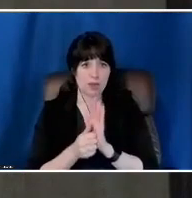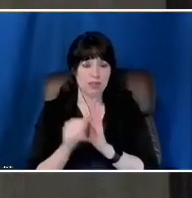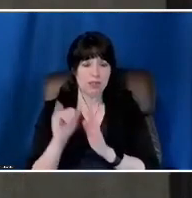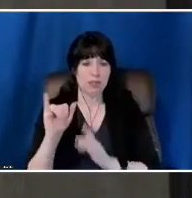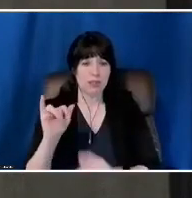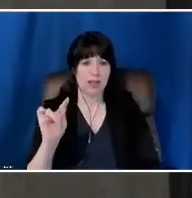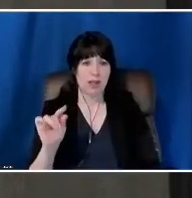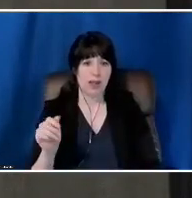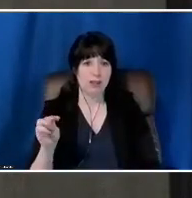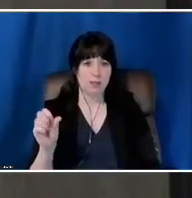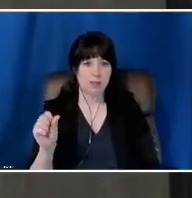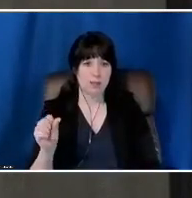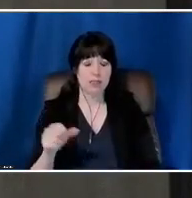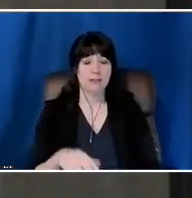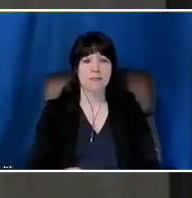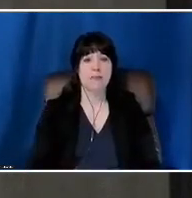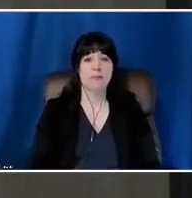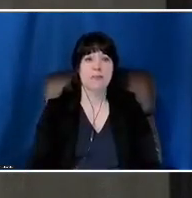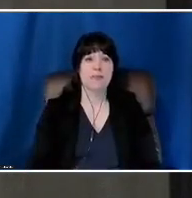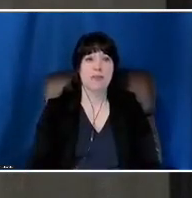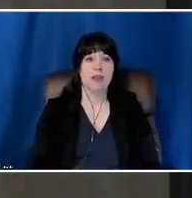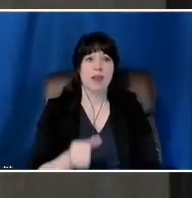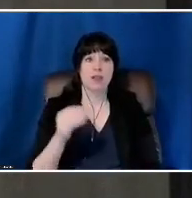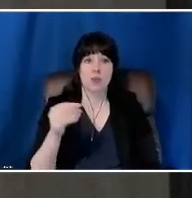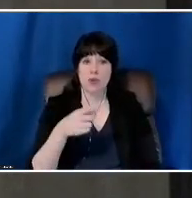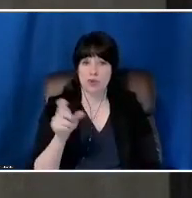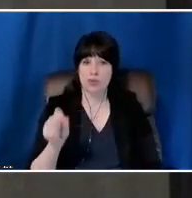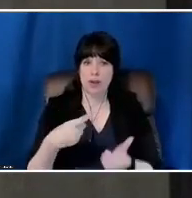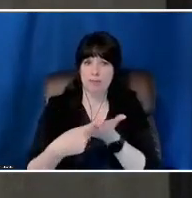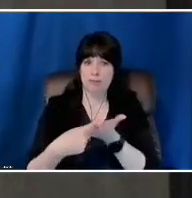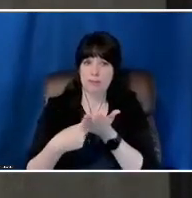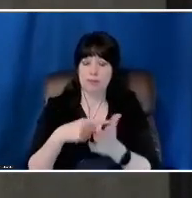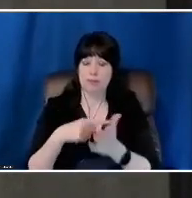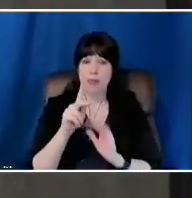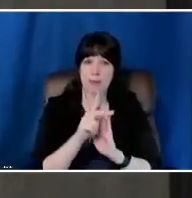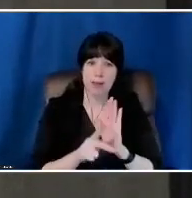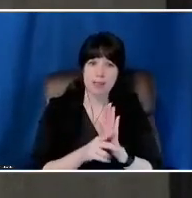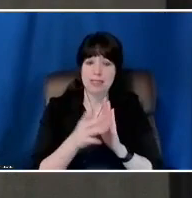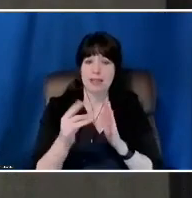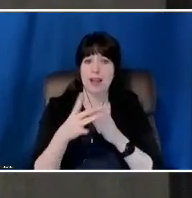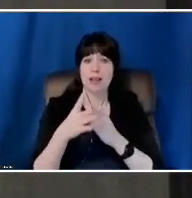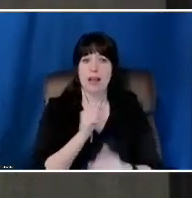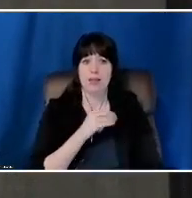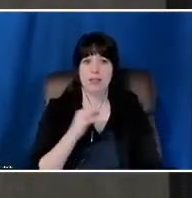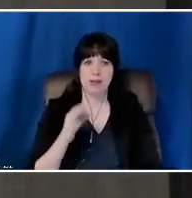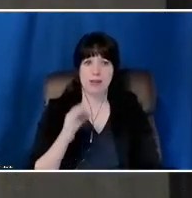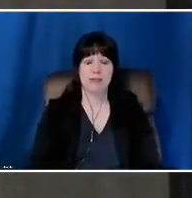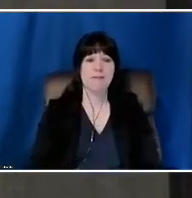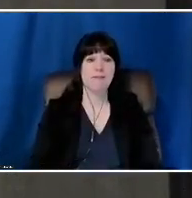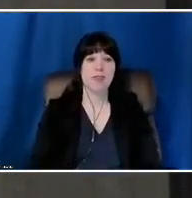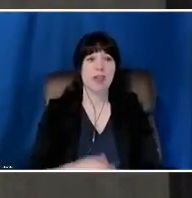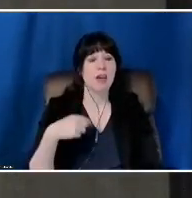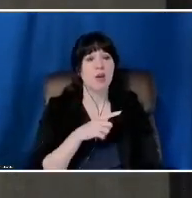so that I can actually talk about policy and guide staff. We were pretty